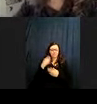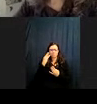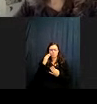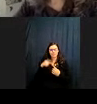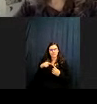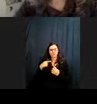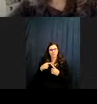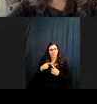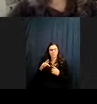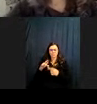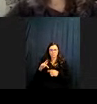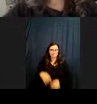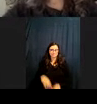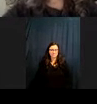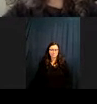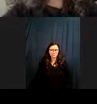absence.